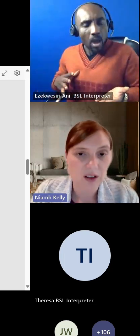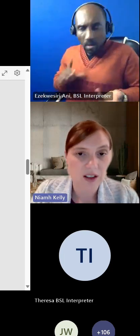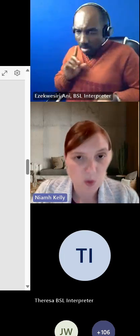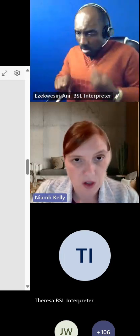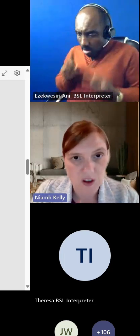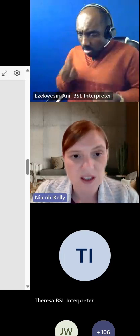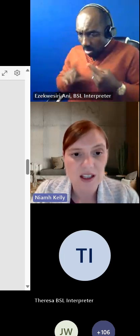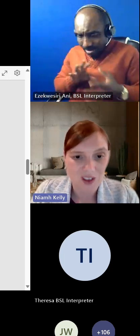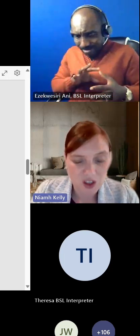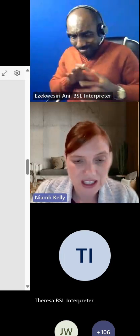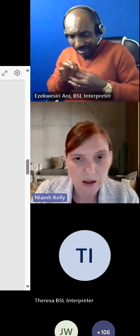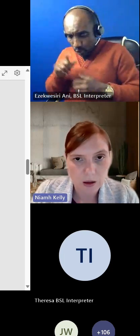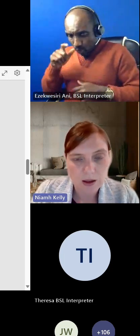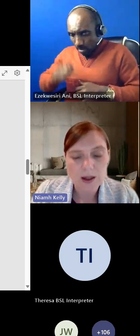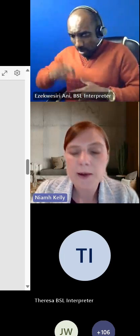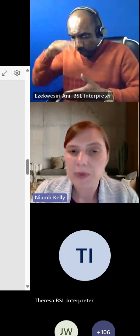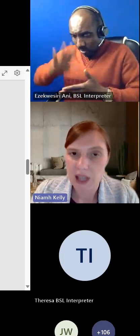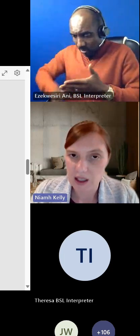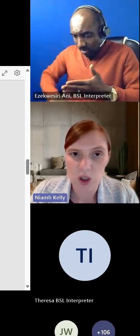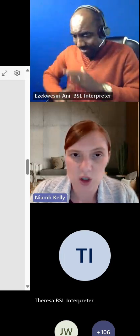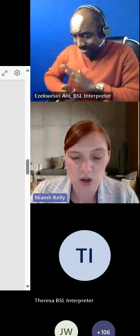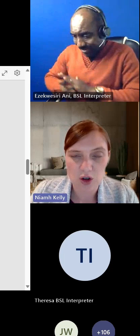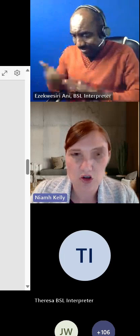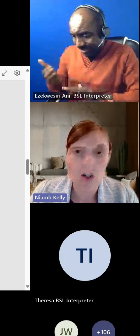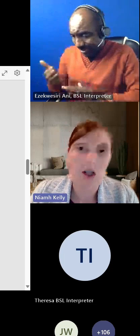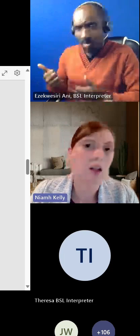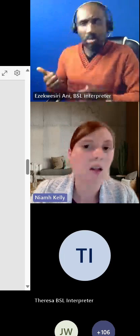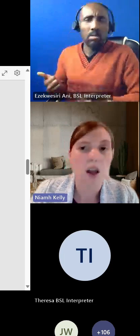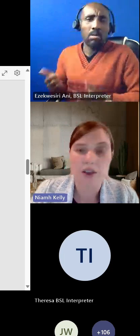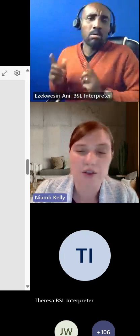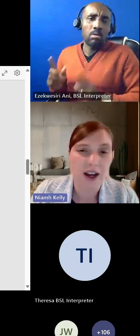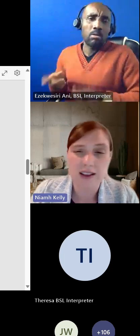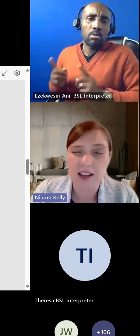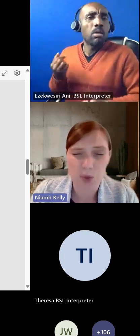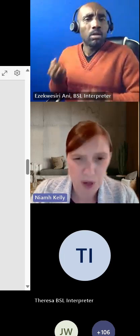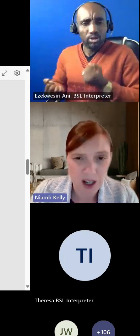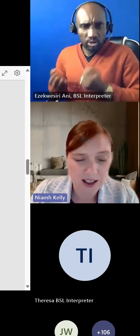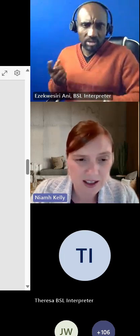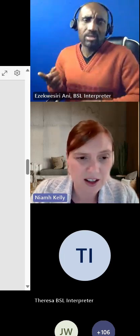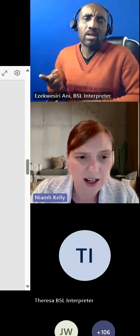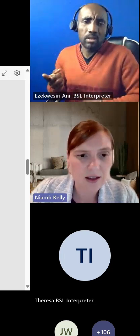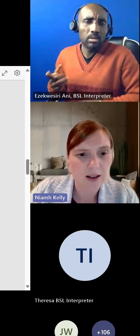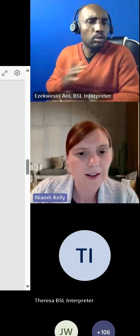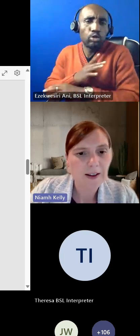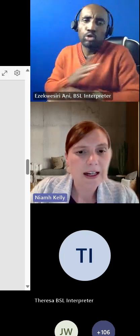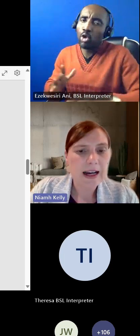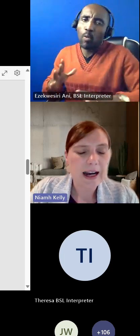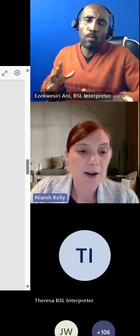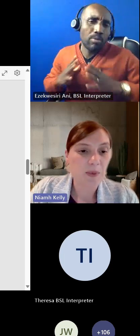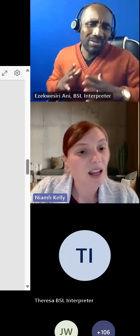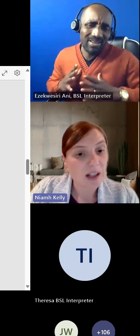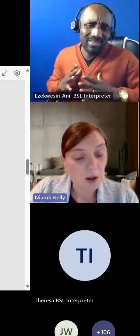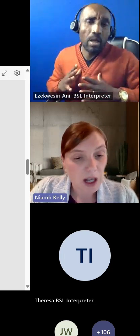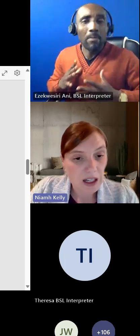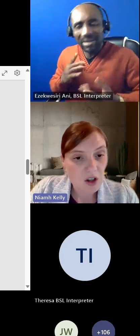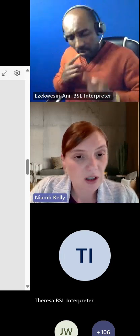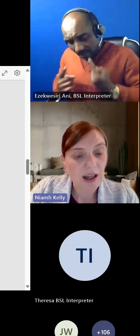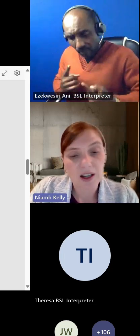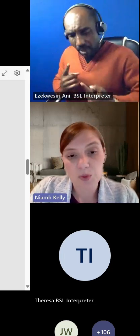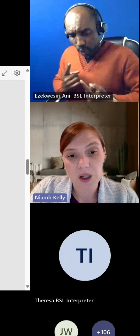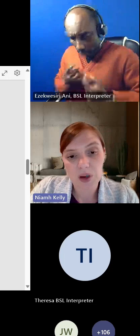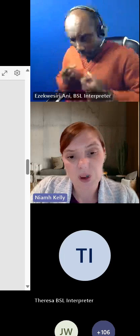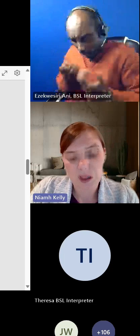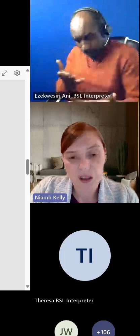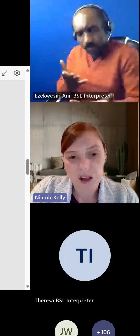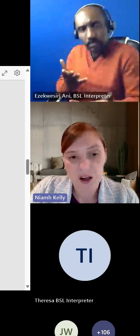their personal experience and their skills, that's what you should judge it on, not the fact that they prepared their answer. And the